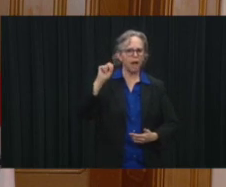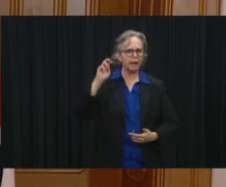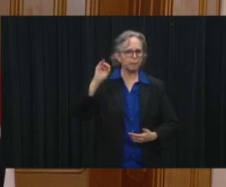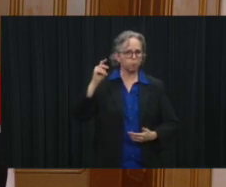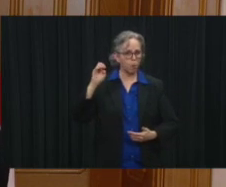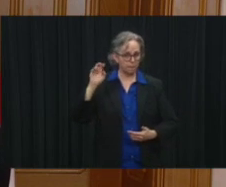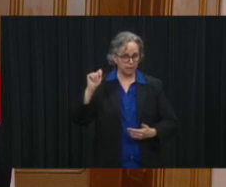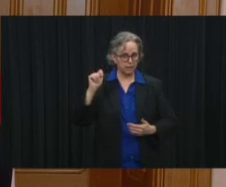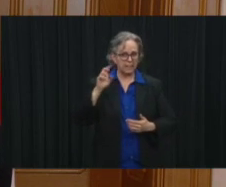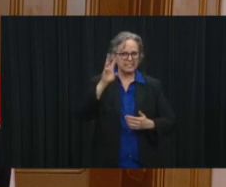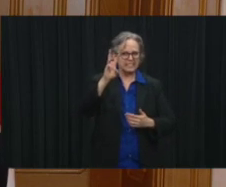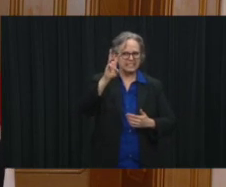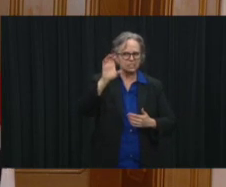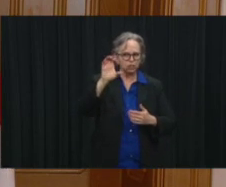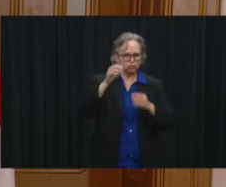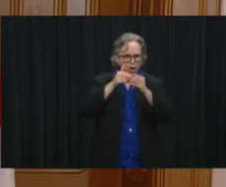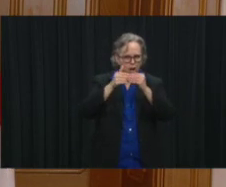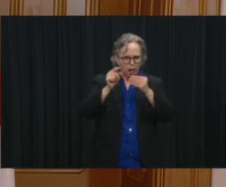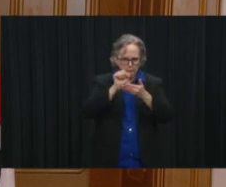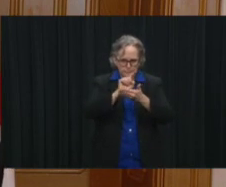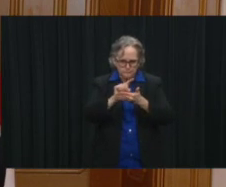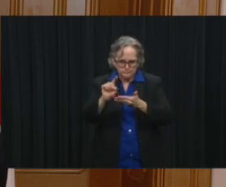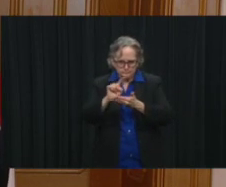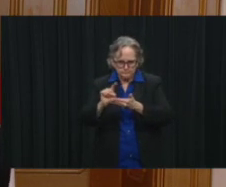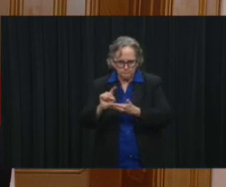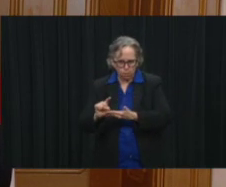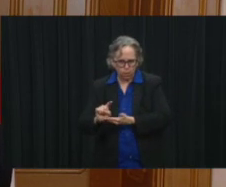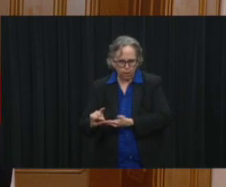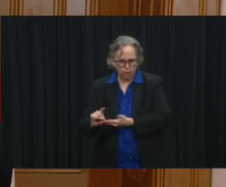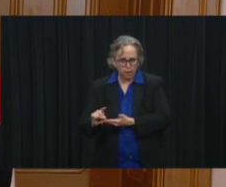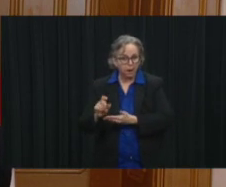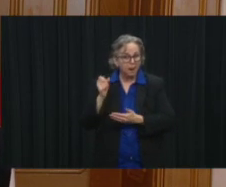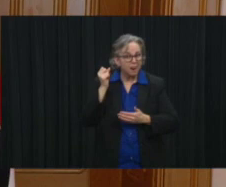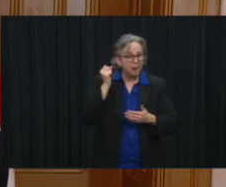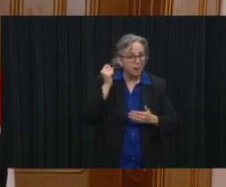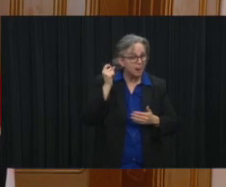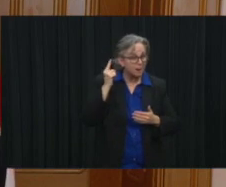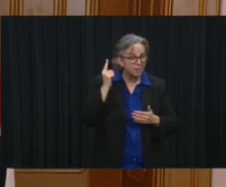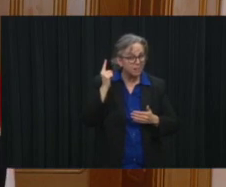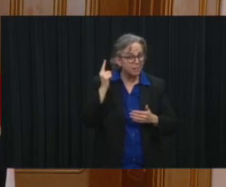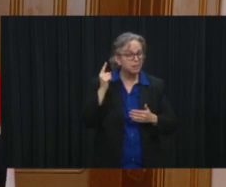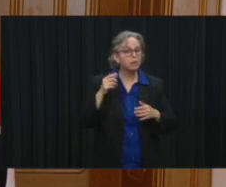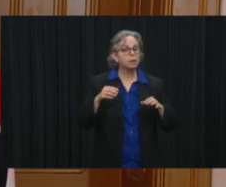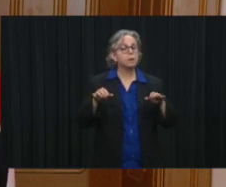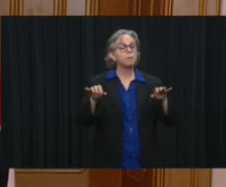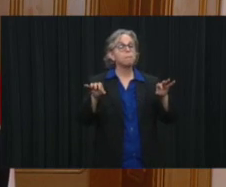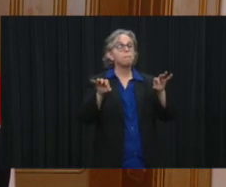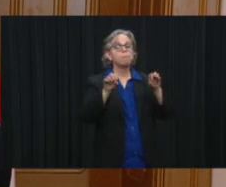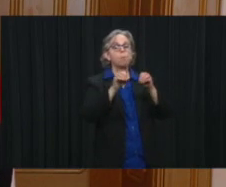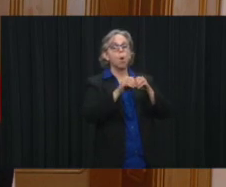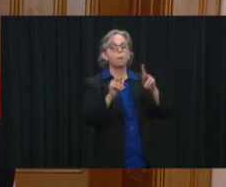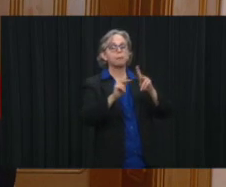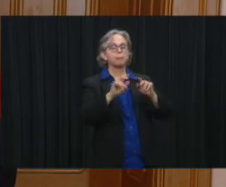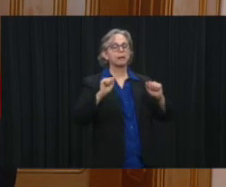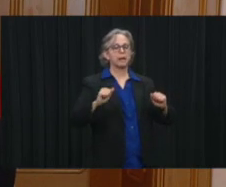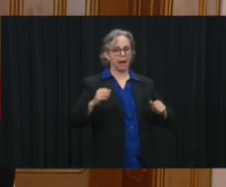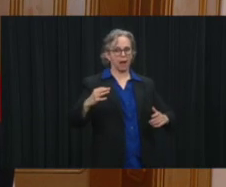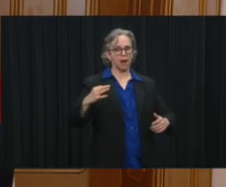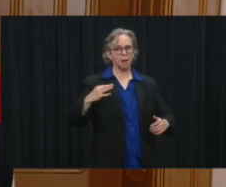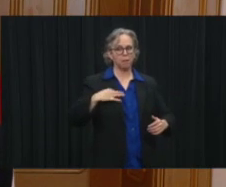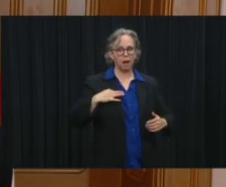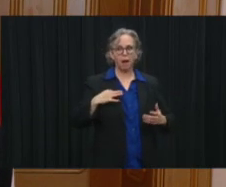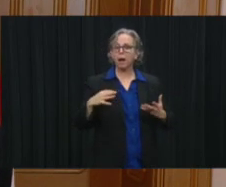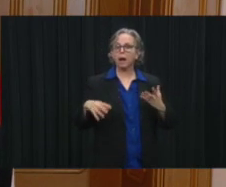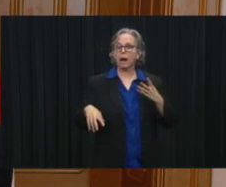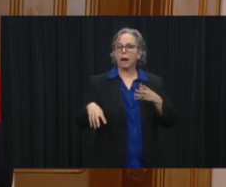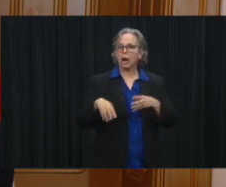expanding the eligibility. So people who are currently self-employed or independent contractors will now be able to get unemployment insurance. This is really important to a